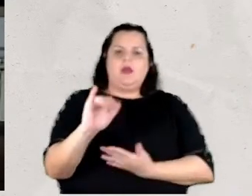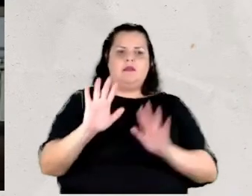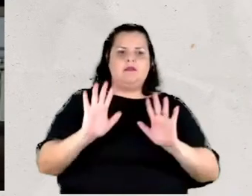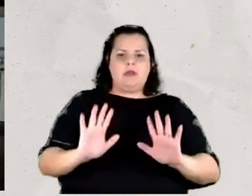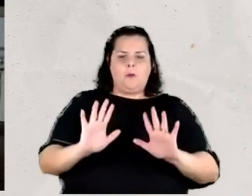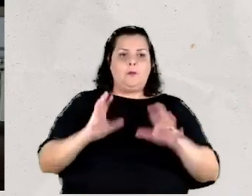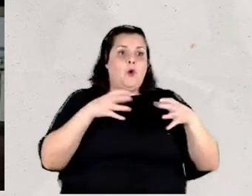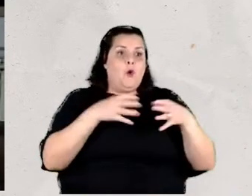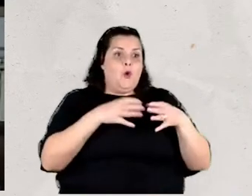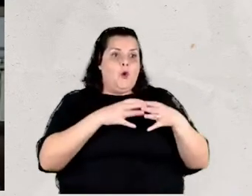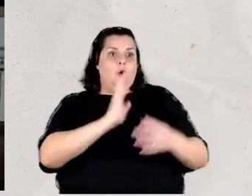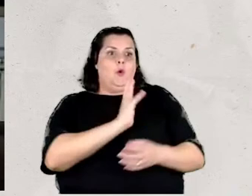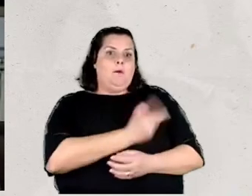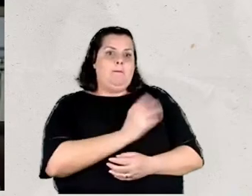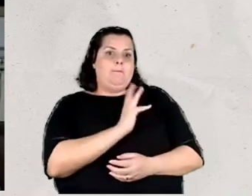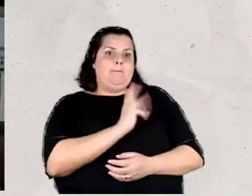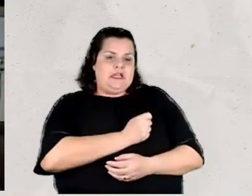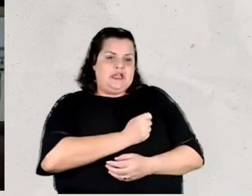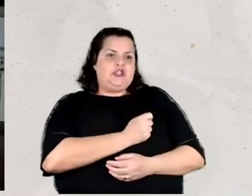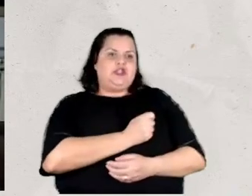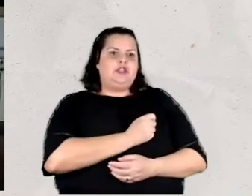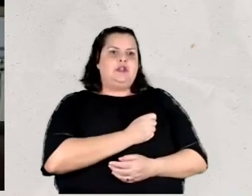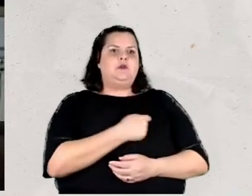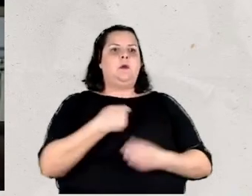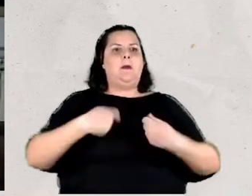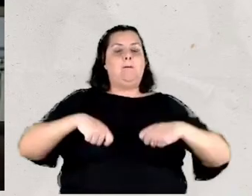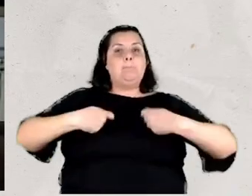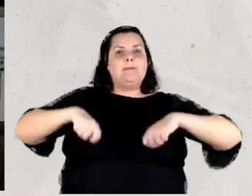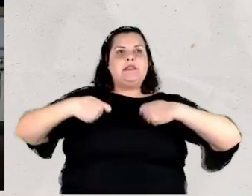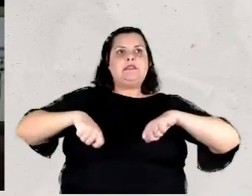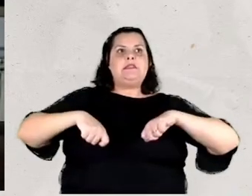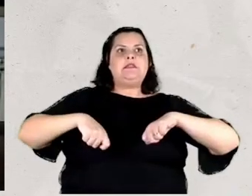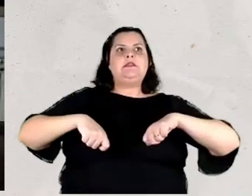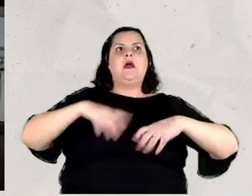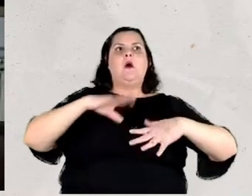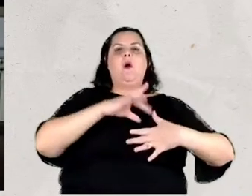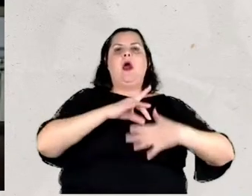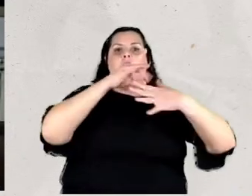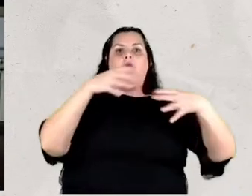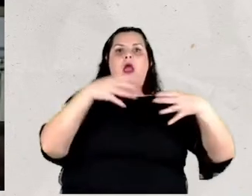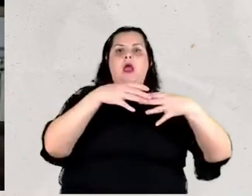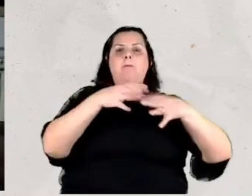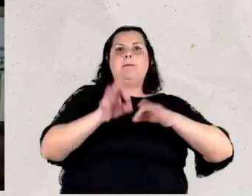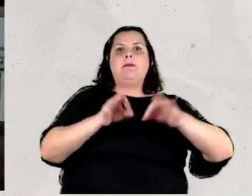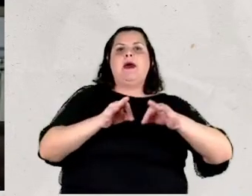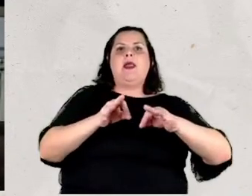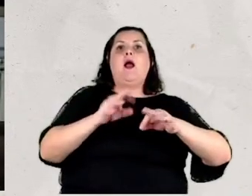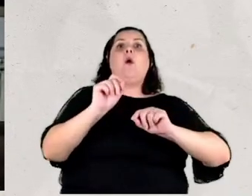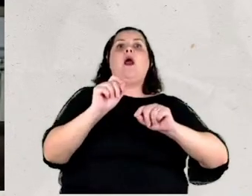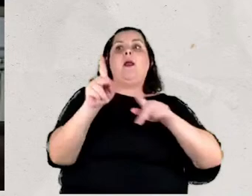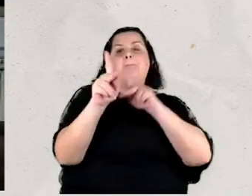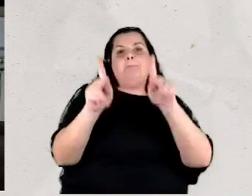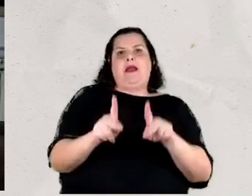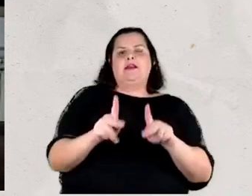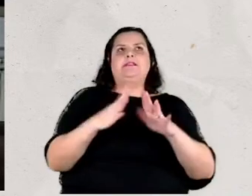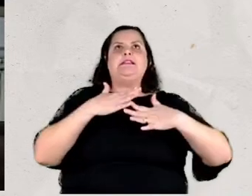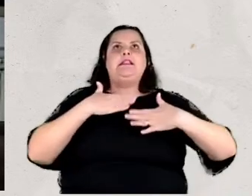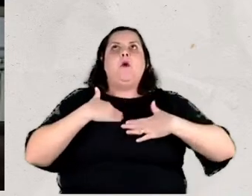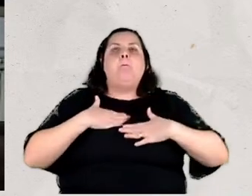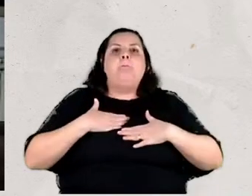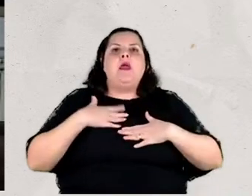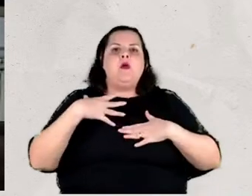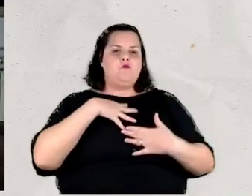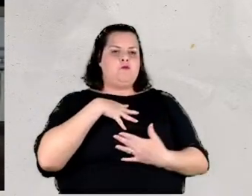people for peace, even during the Oslo years. You know, my kids were going through school in